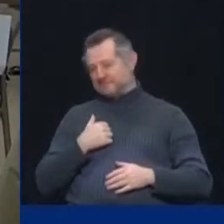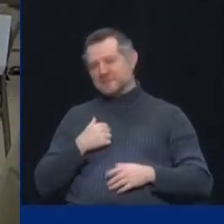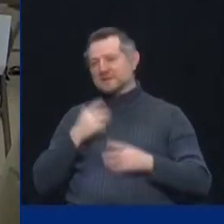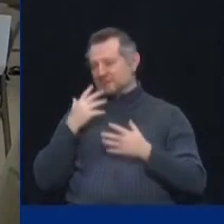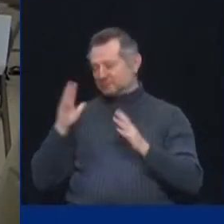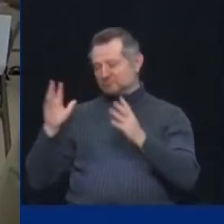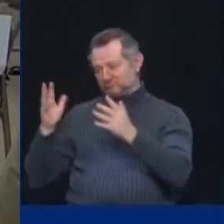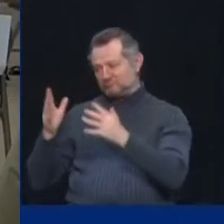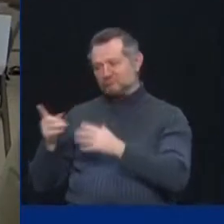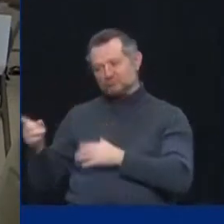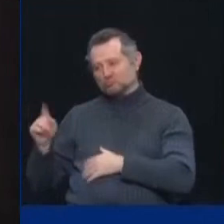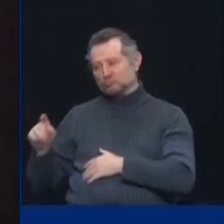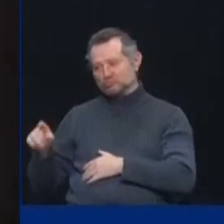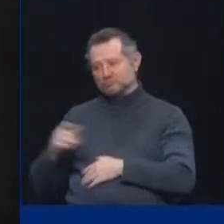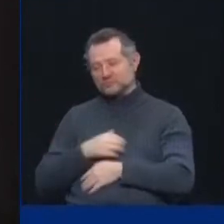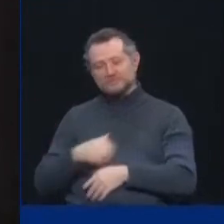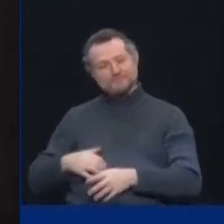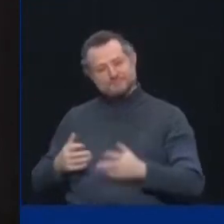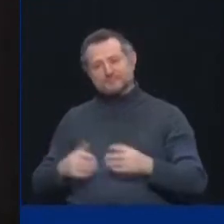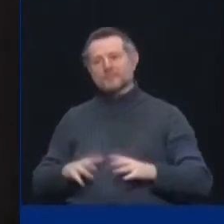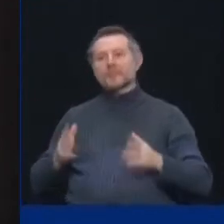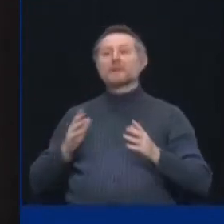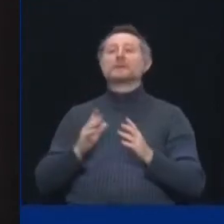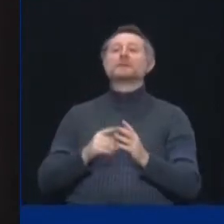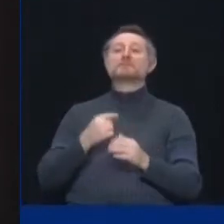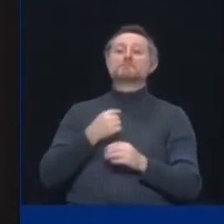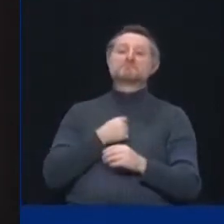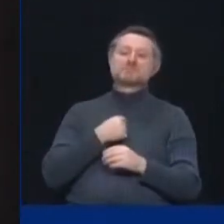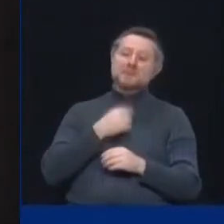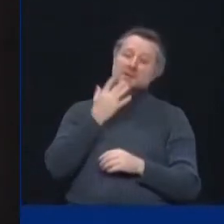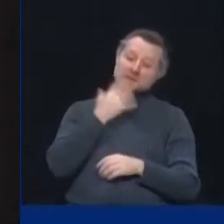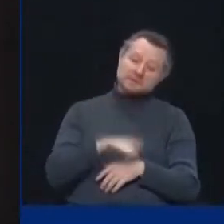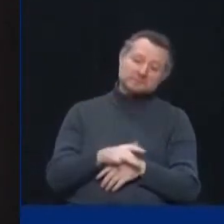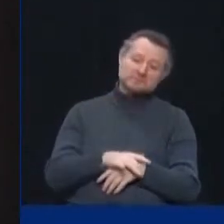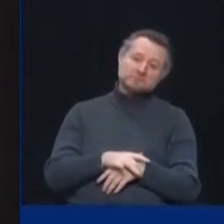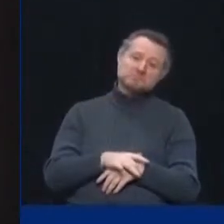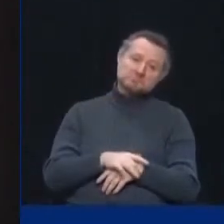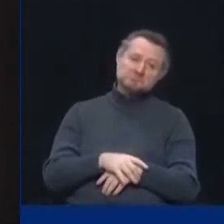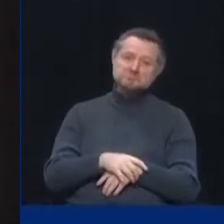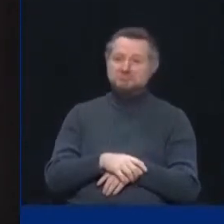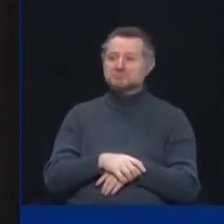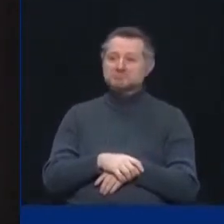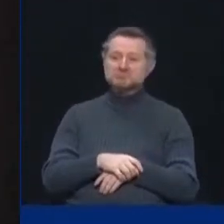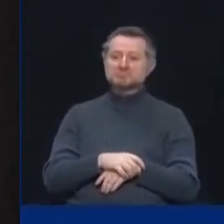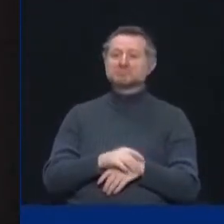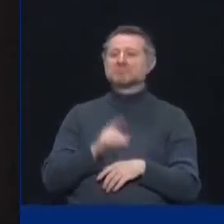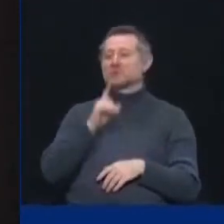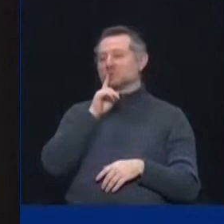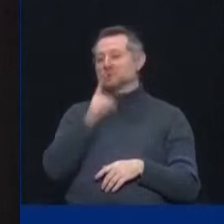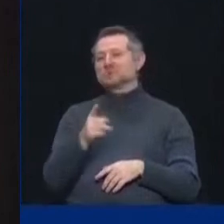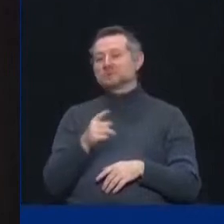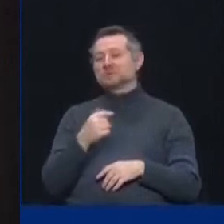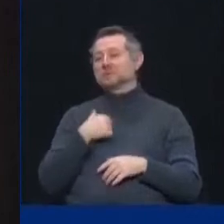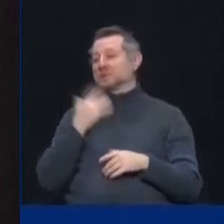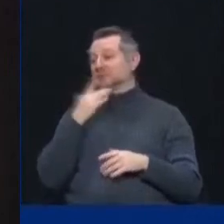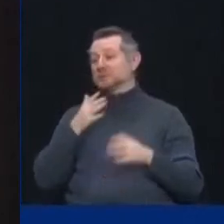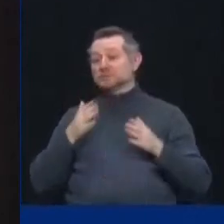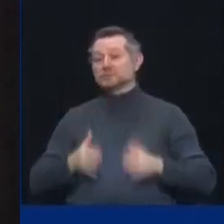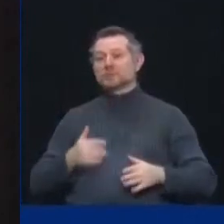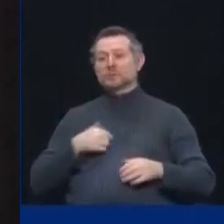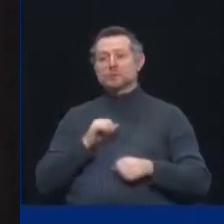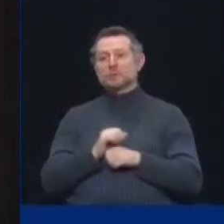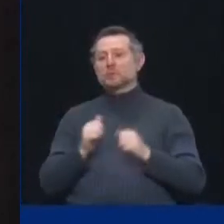Okay? I'm lucky. I'm just a fortunate person. I work with good